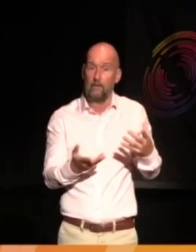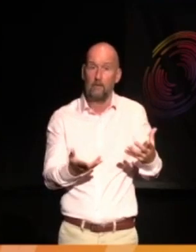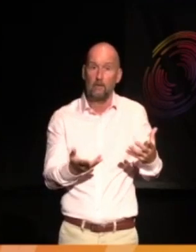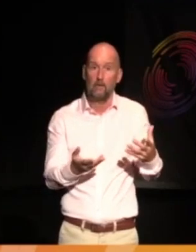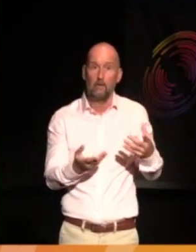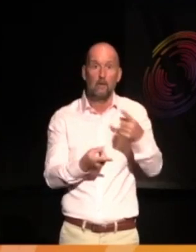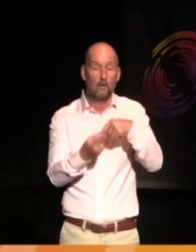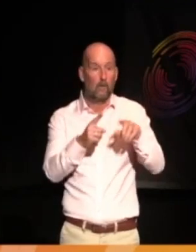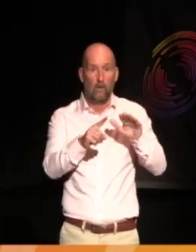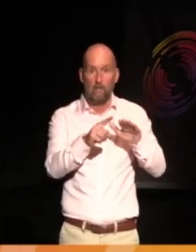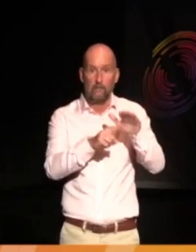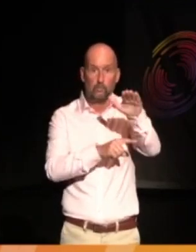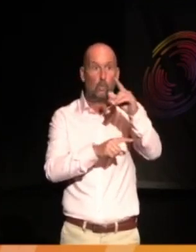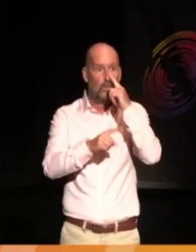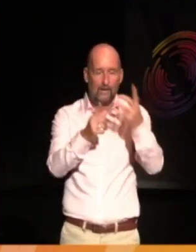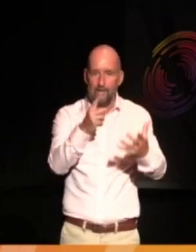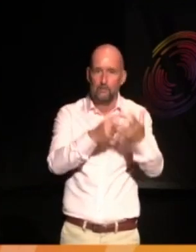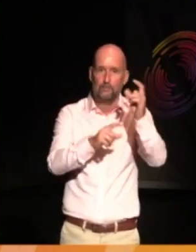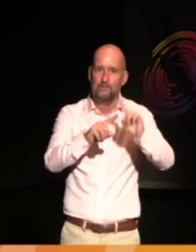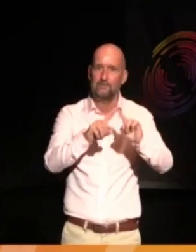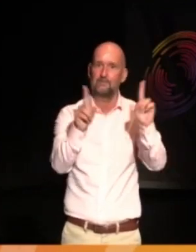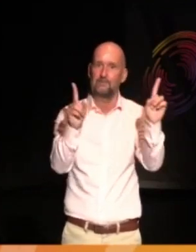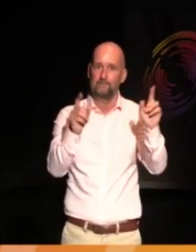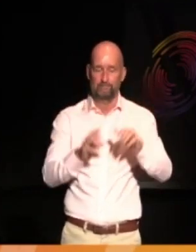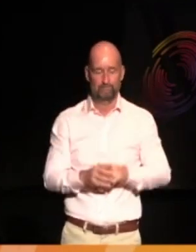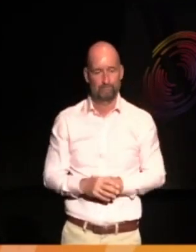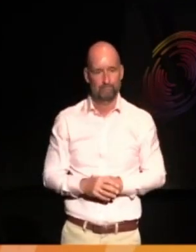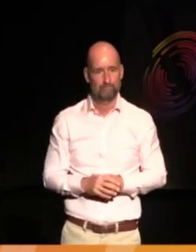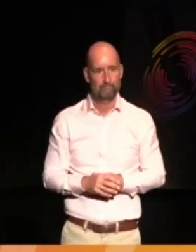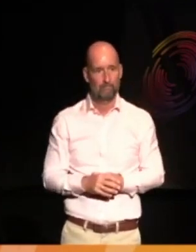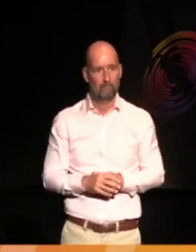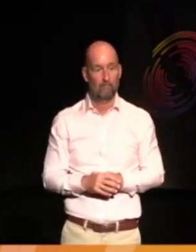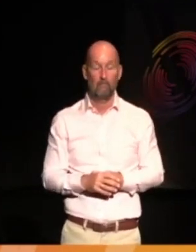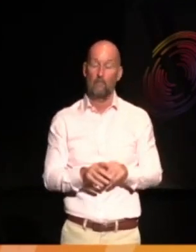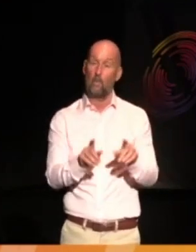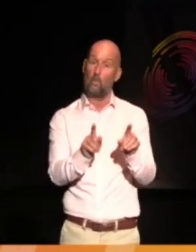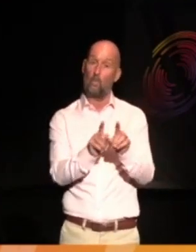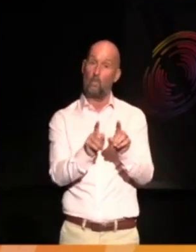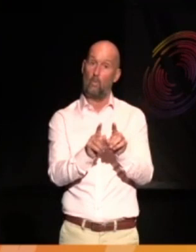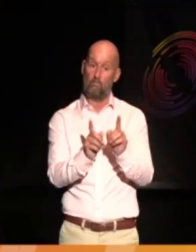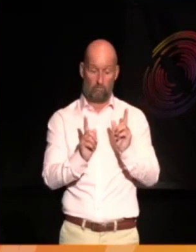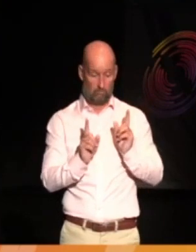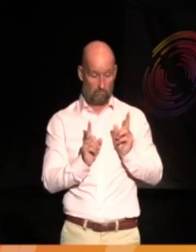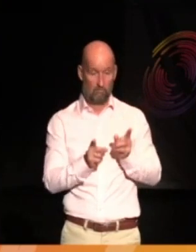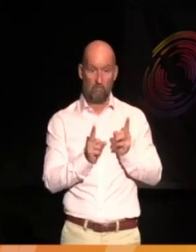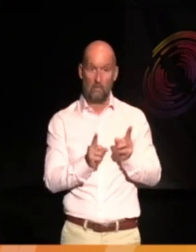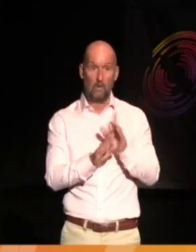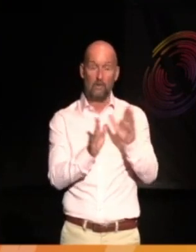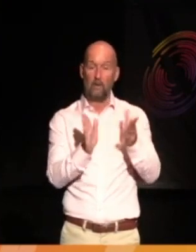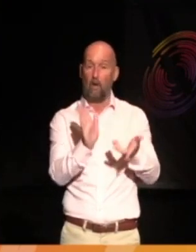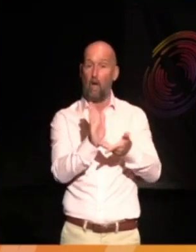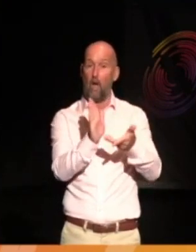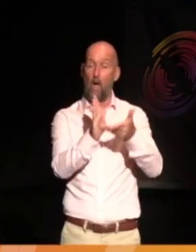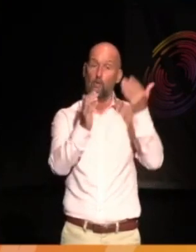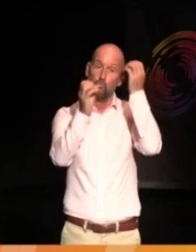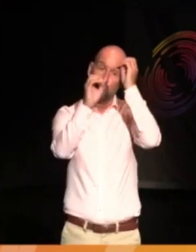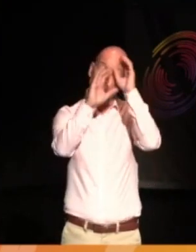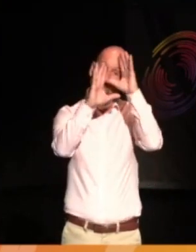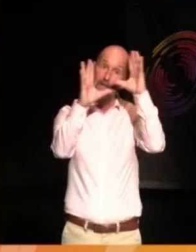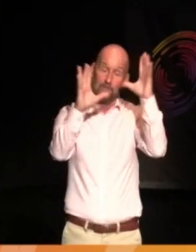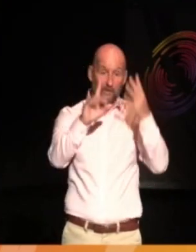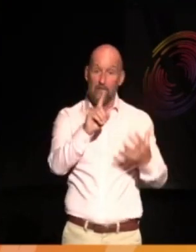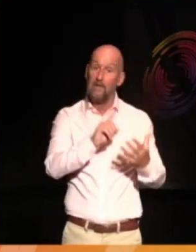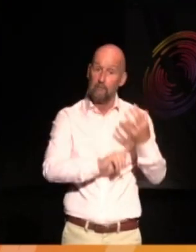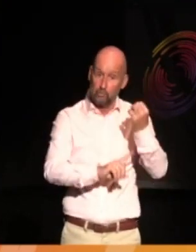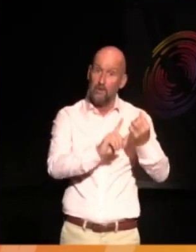what we could achieve. And it should be noted that these are not pie-in-the-sky notions. They have been achieved. I